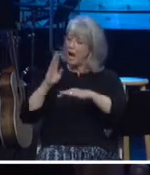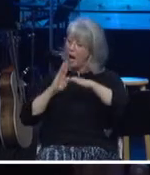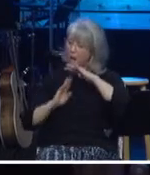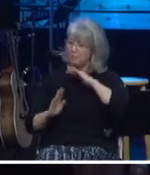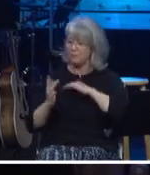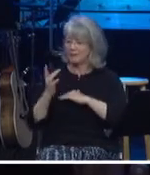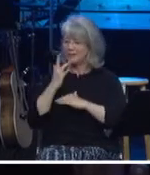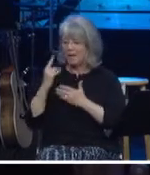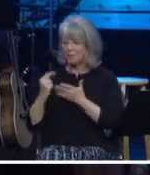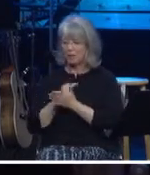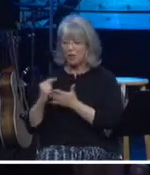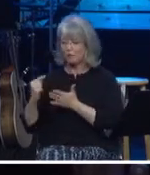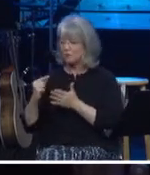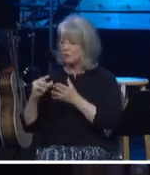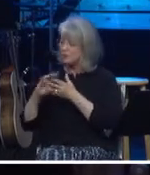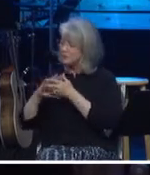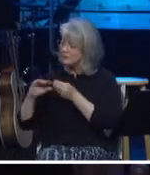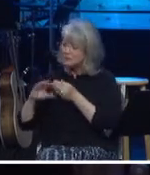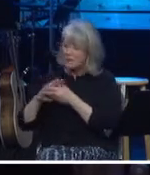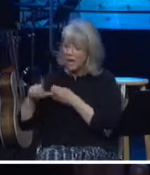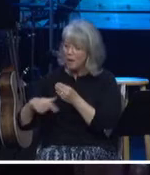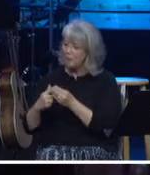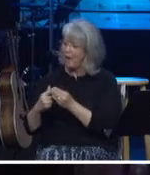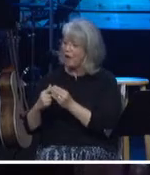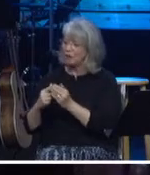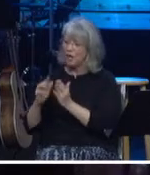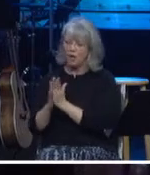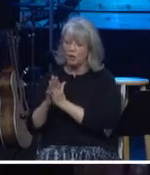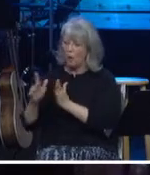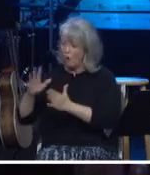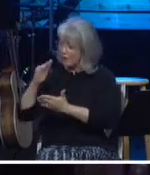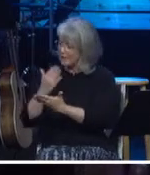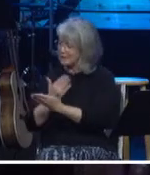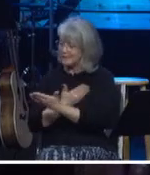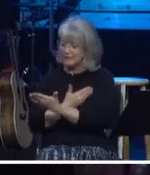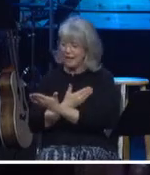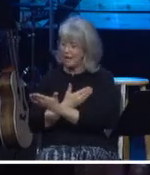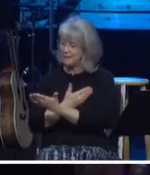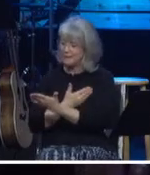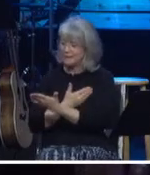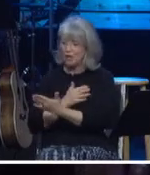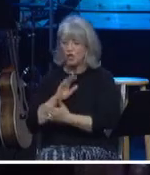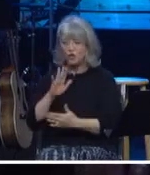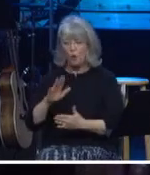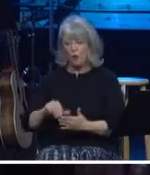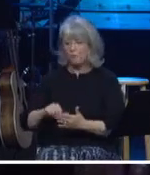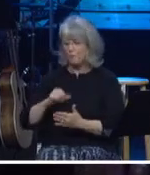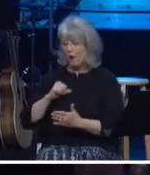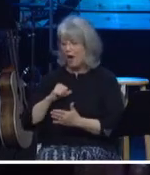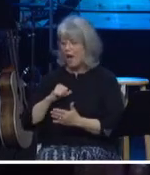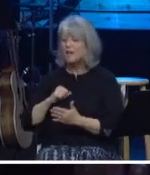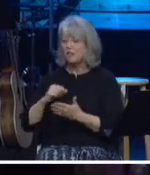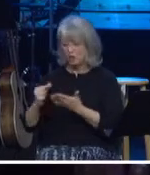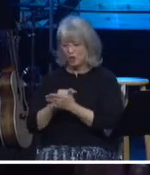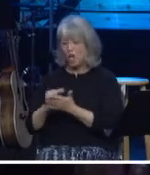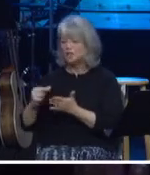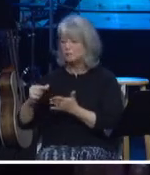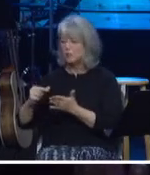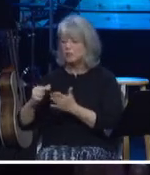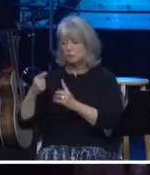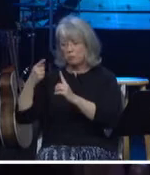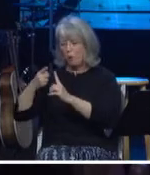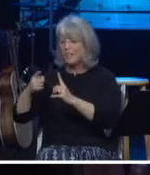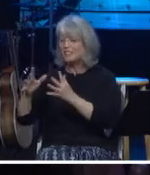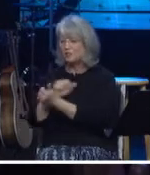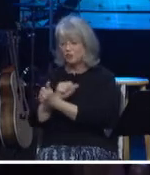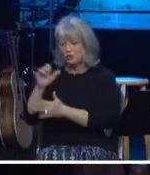about a glorious Son. It's meant to designed to shatter your pride. It will never